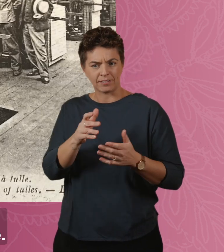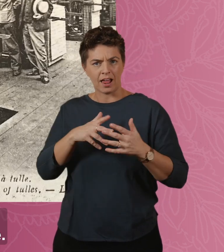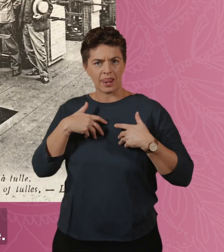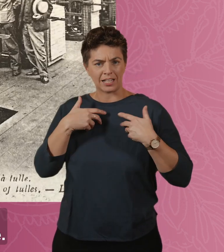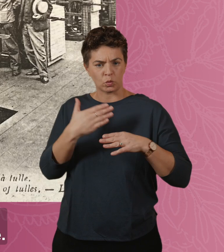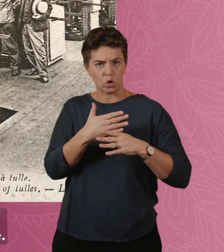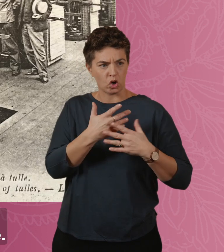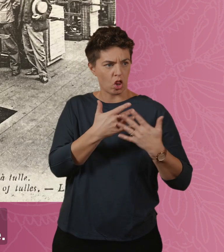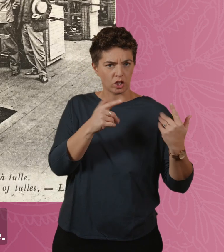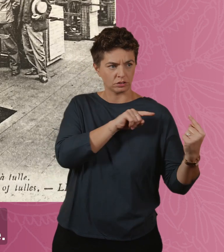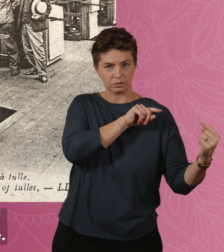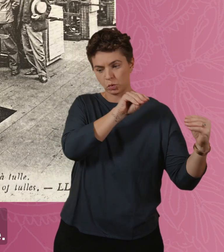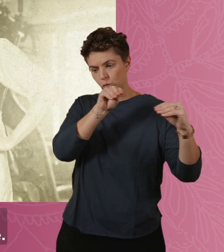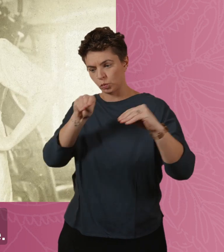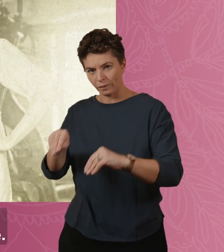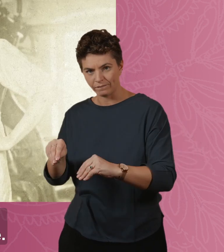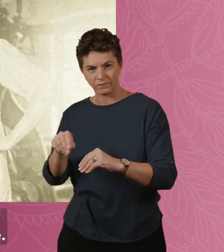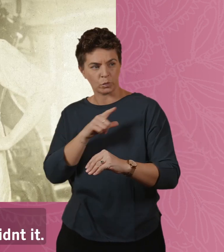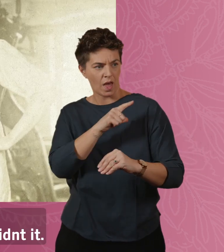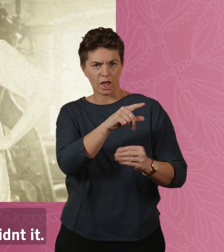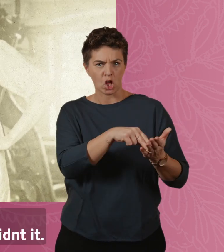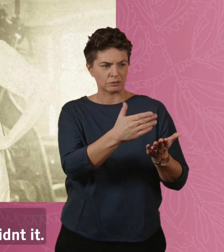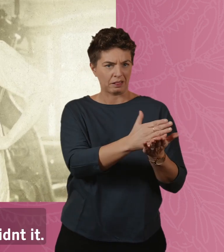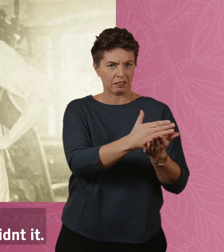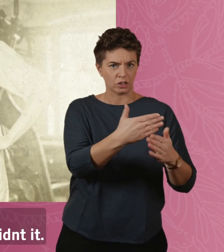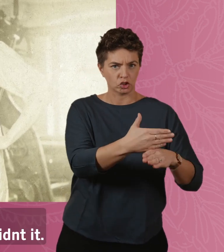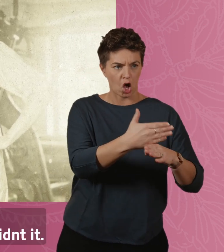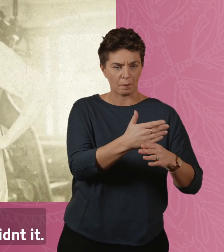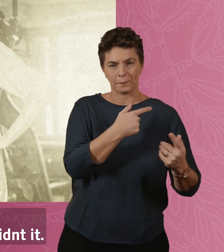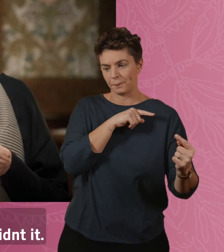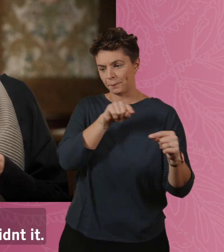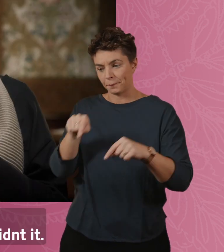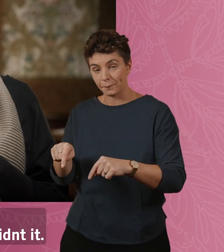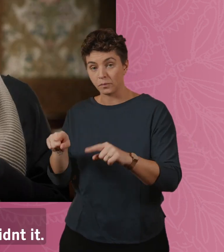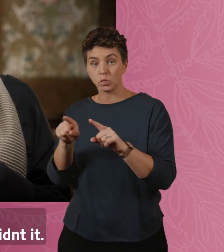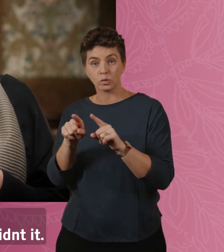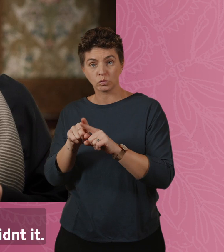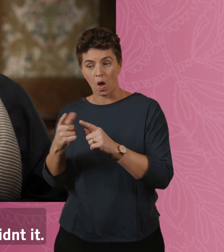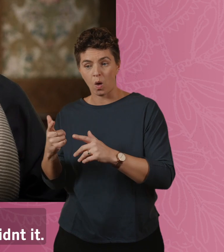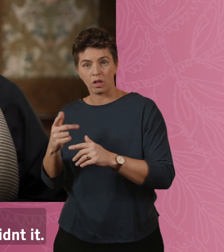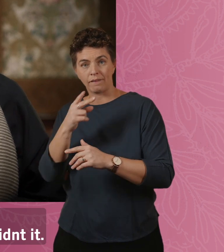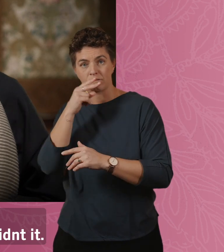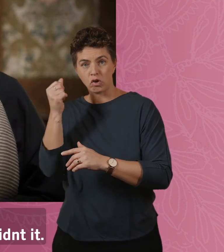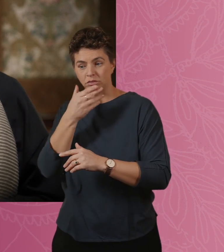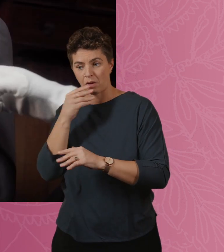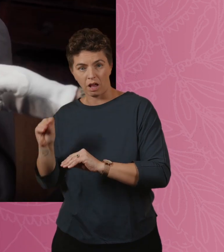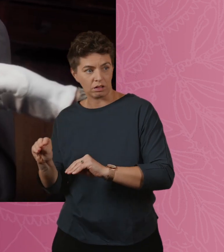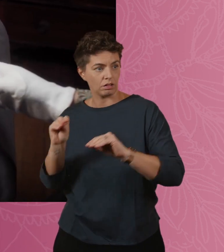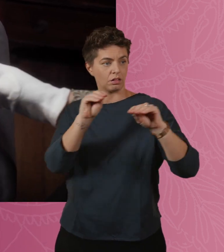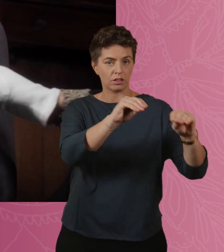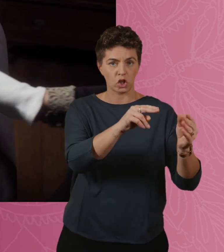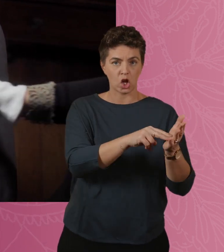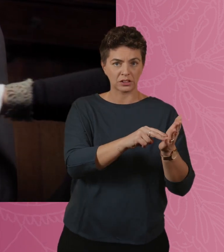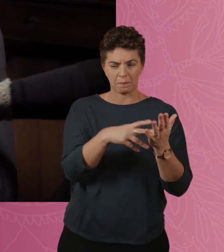many migrated there because of job insecurities at home. And also, lace expertise crossed the channel in both directions, didn't it? Because